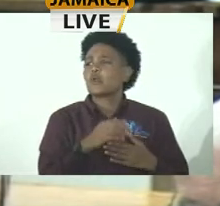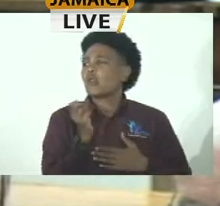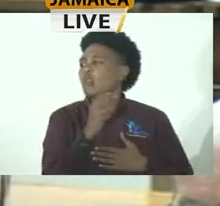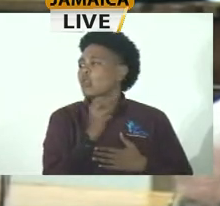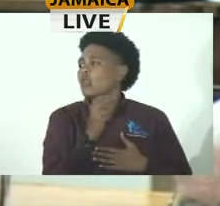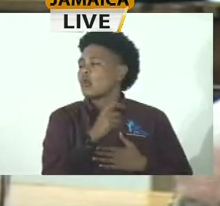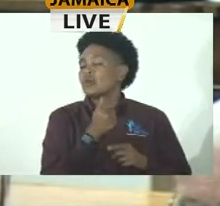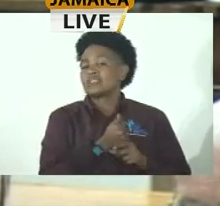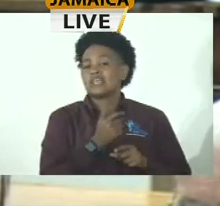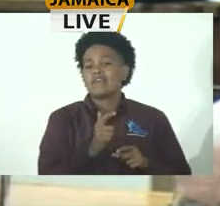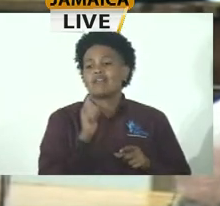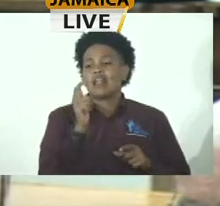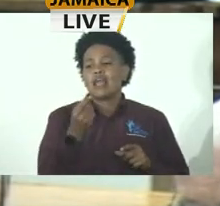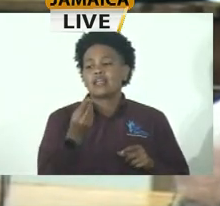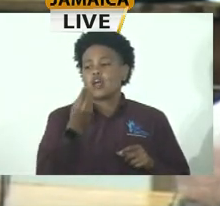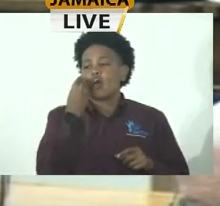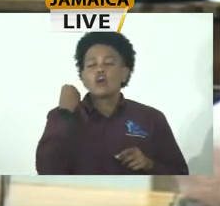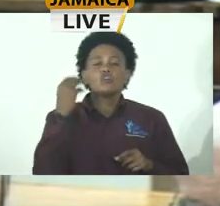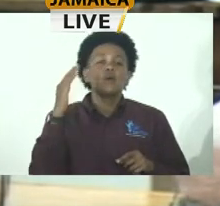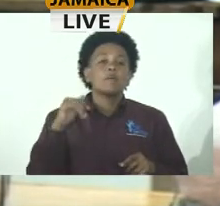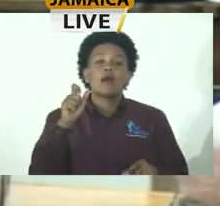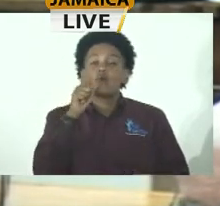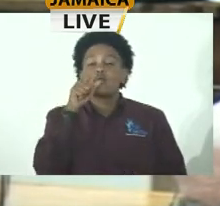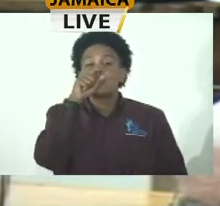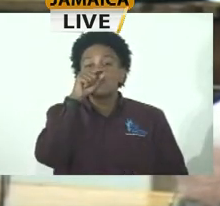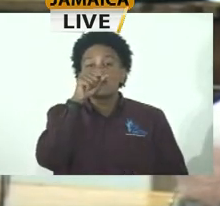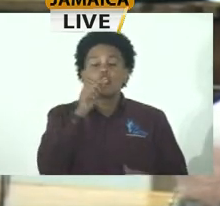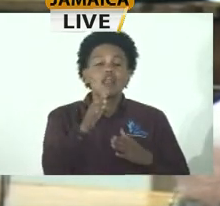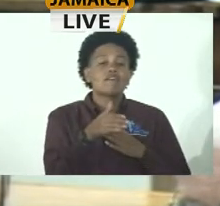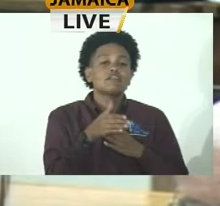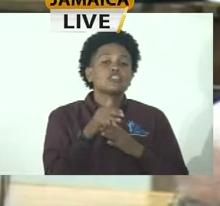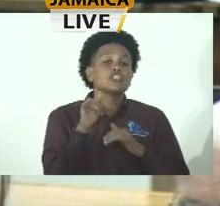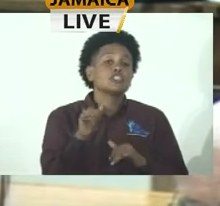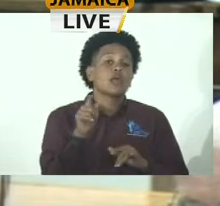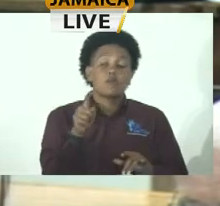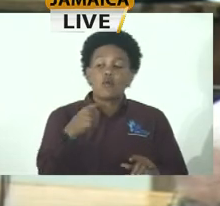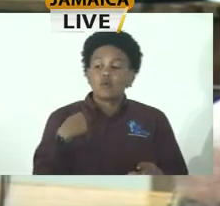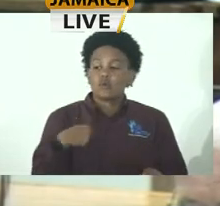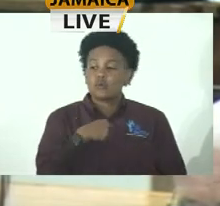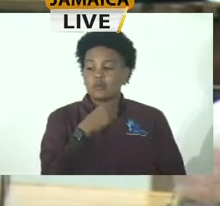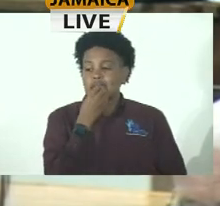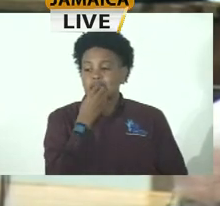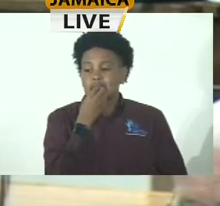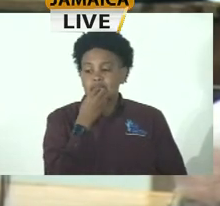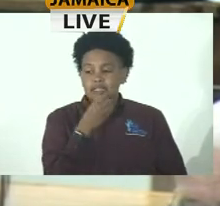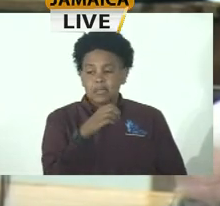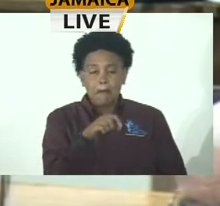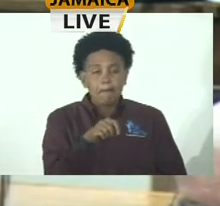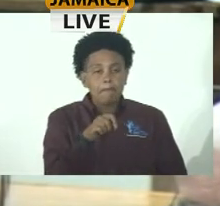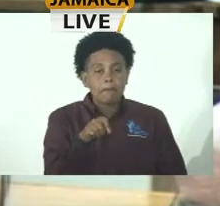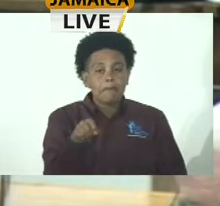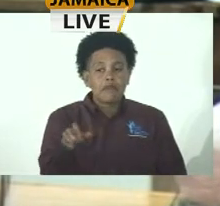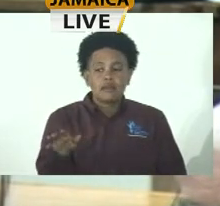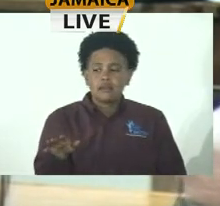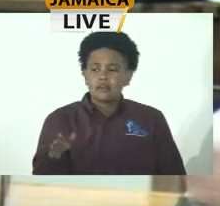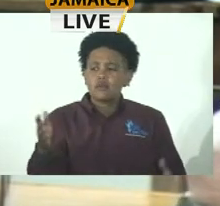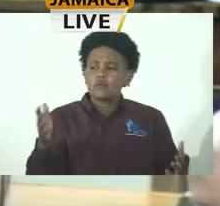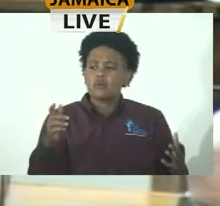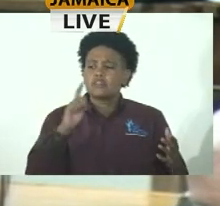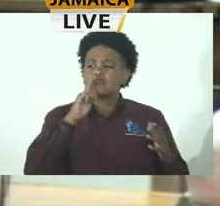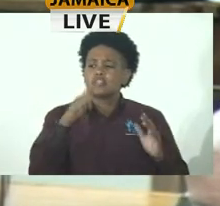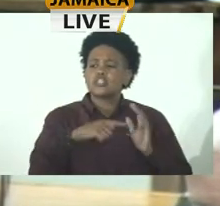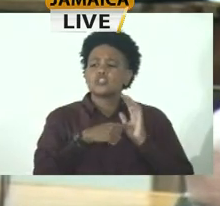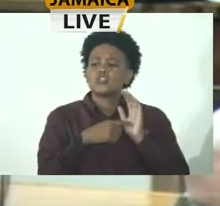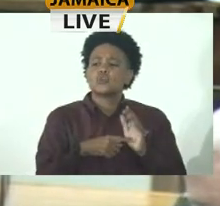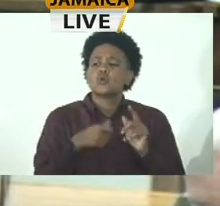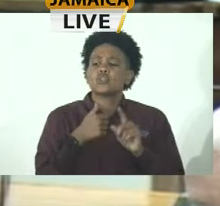are later consumed by the birds and fishes the same ones that we eat what this illustrates is that